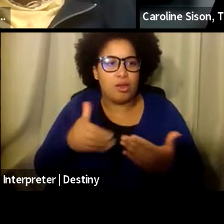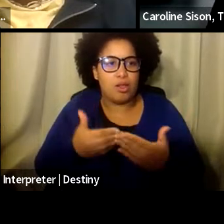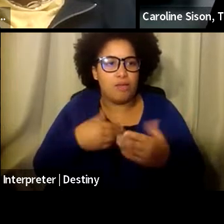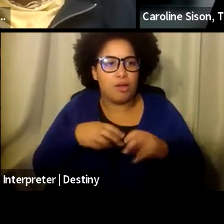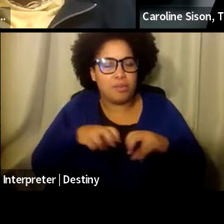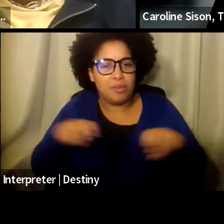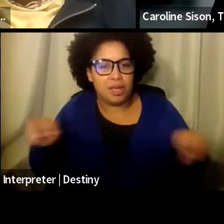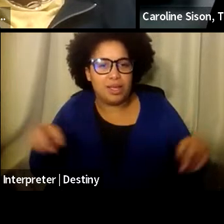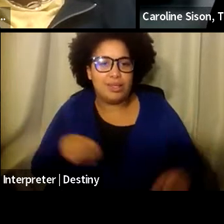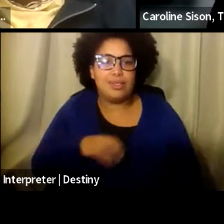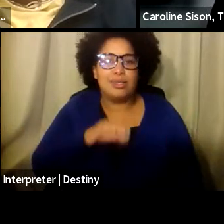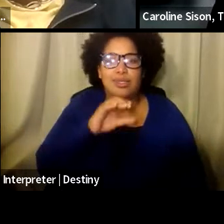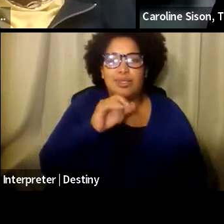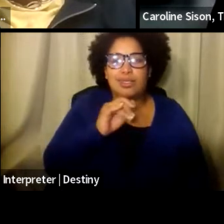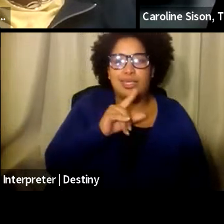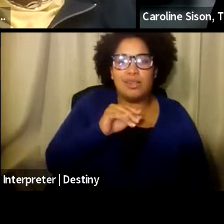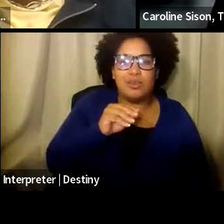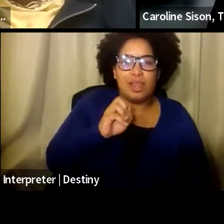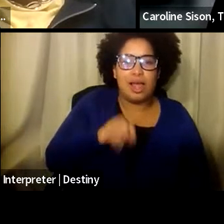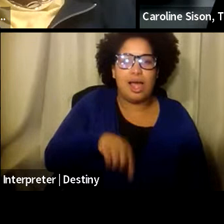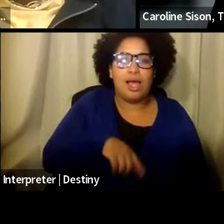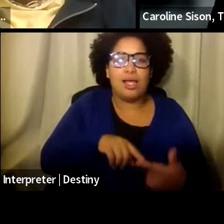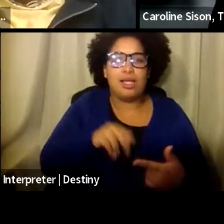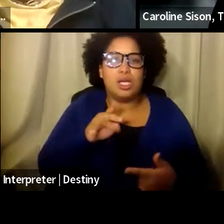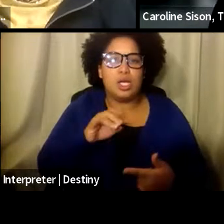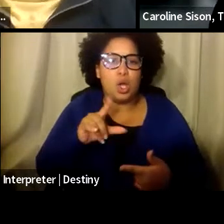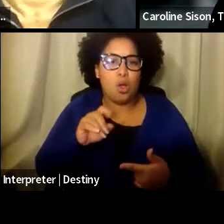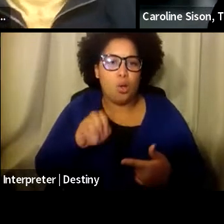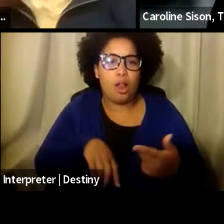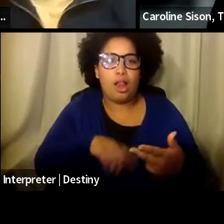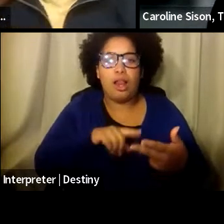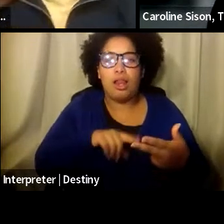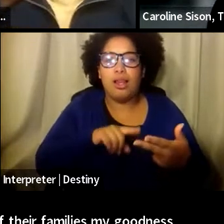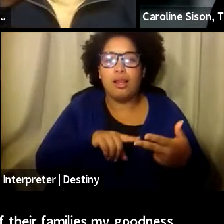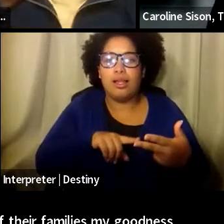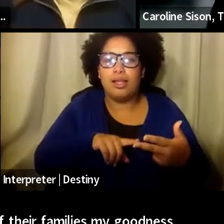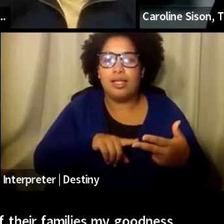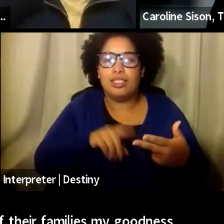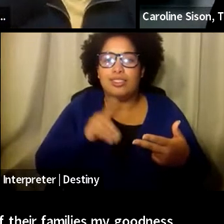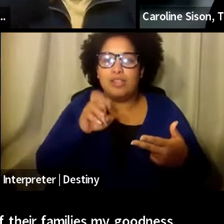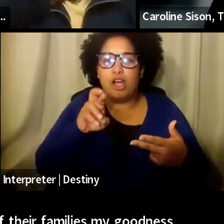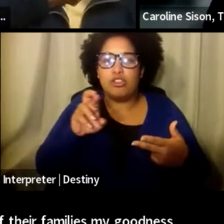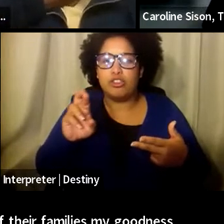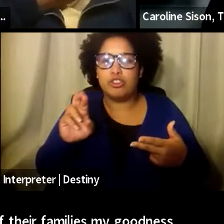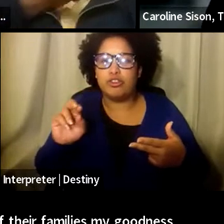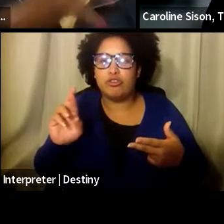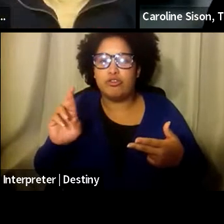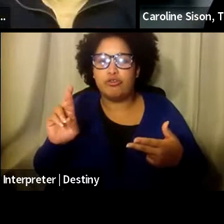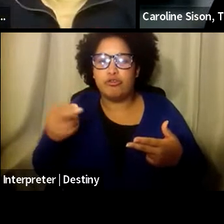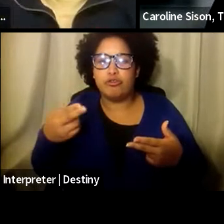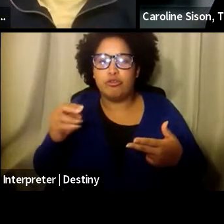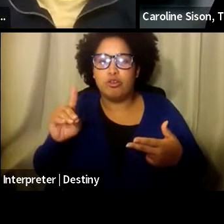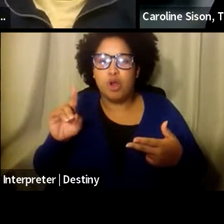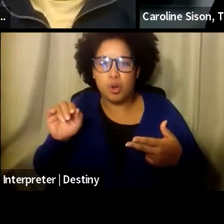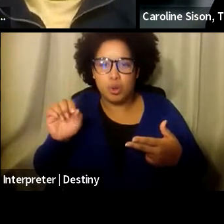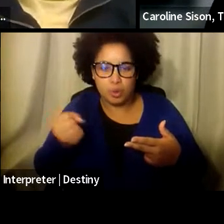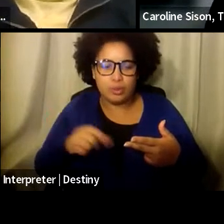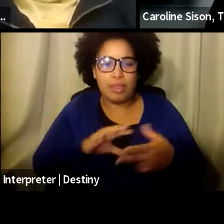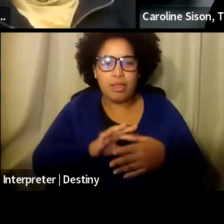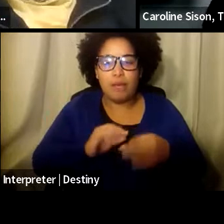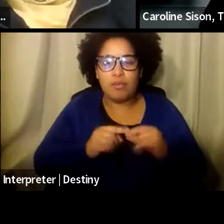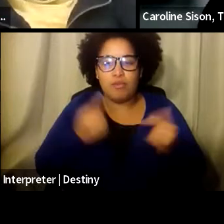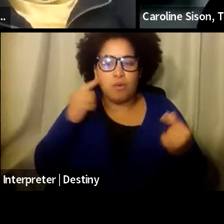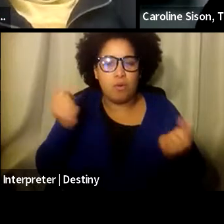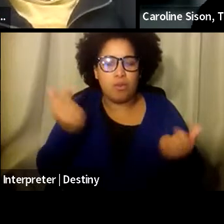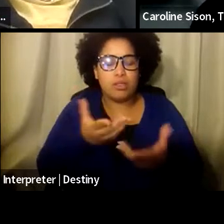Caroline, Nicole, Dr. Rhodes, for participating and for all the comments that we received from everyone else. I think there was a lot to